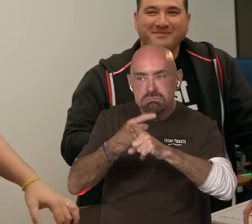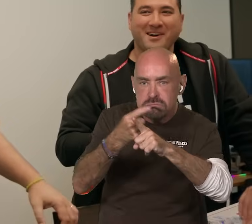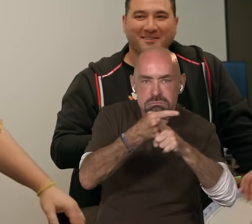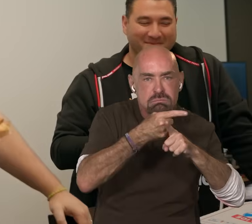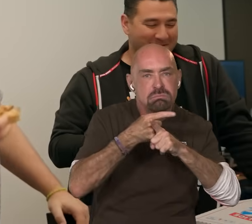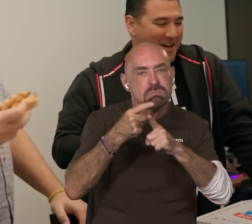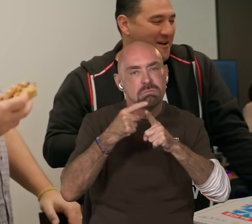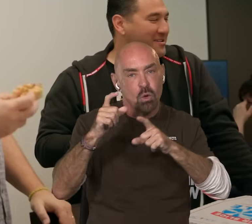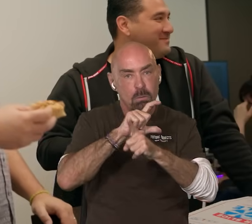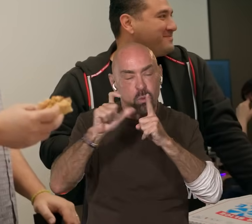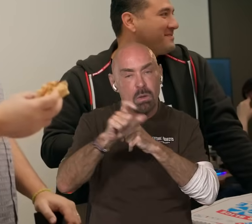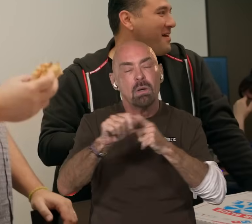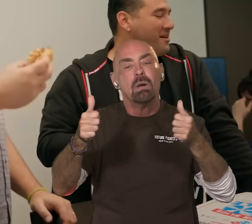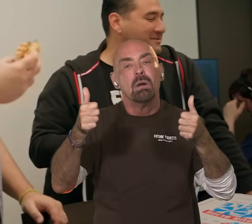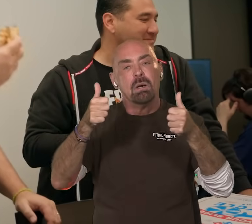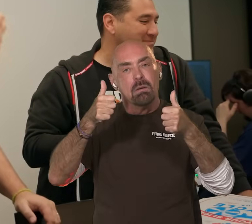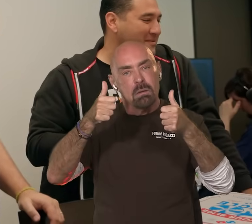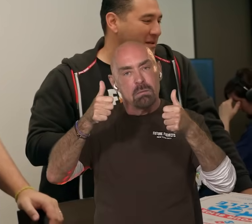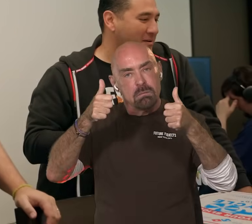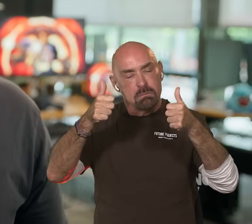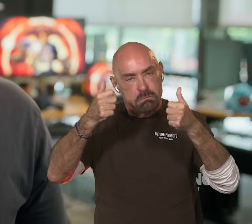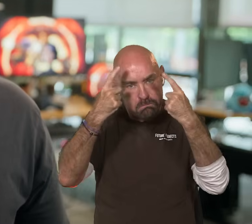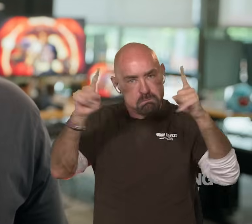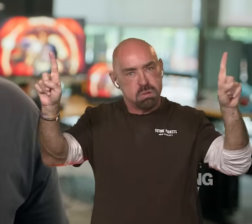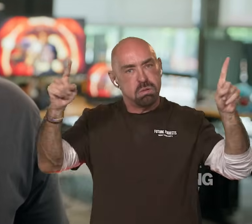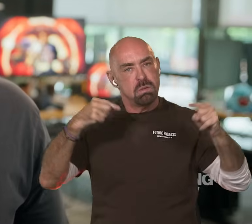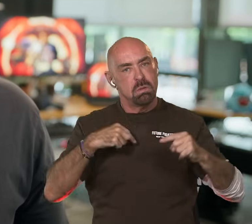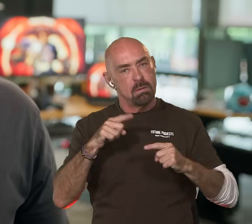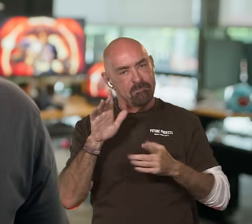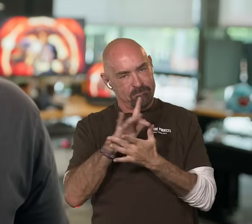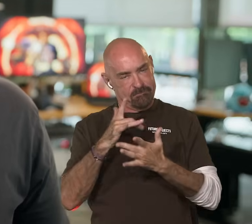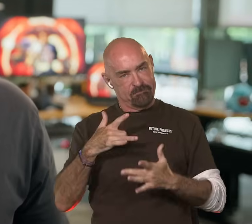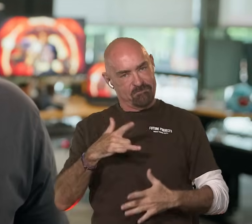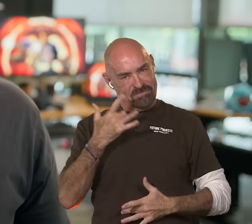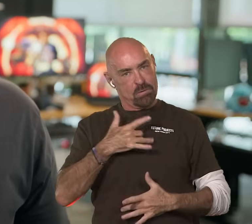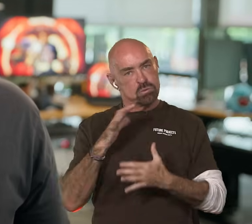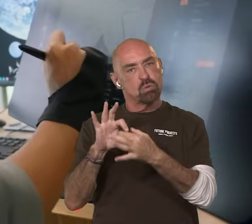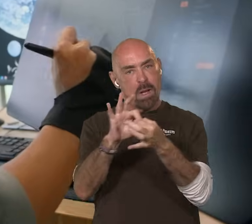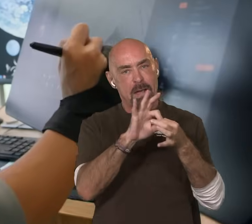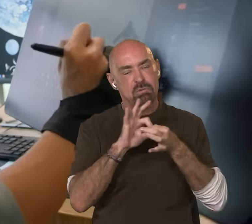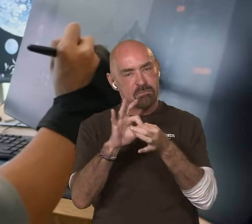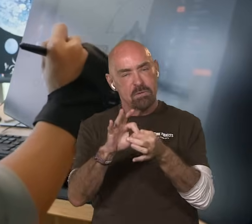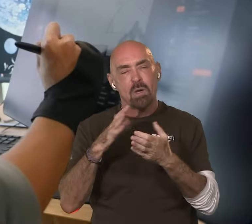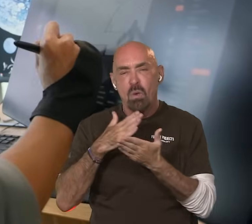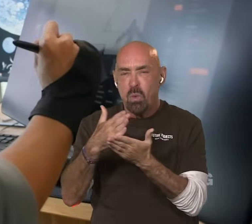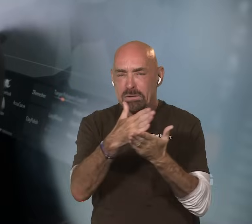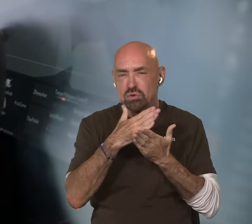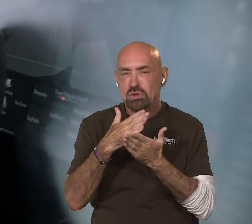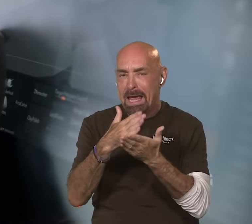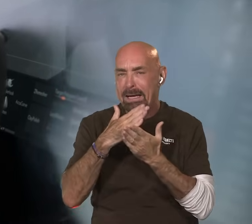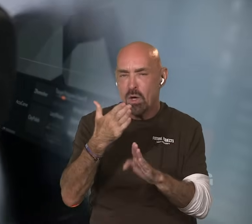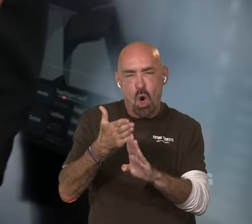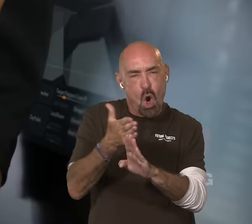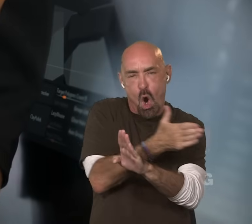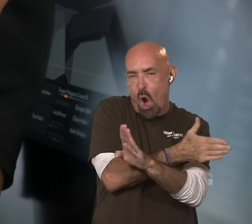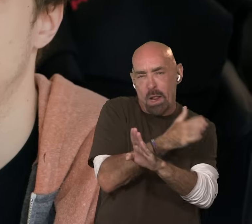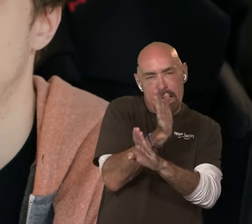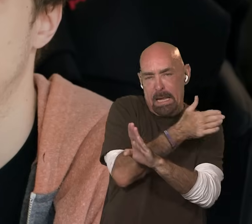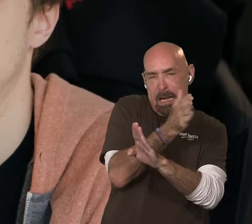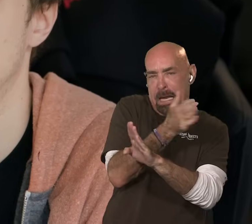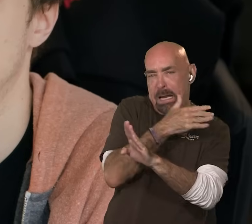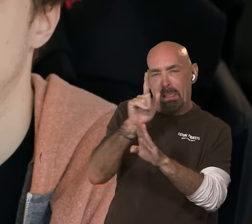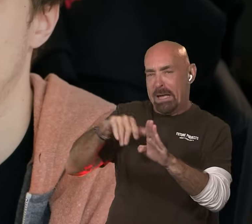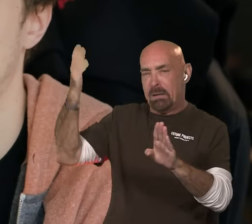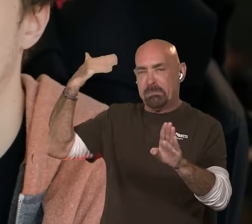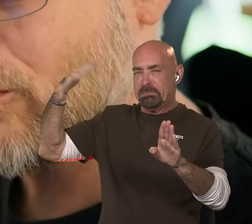together, hopefully, that we really are able to craft something that feels collaborative. We're sharing it at a much earlier